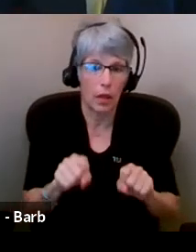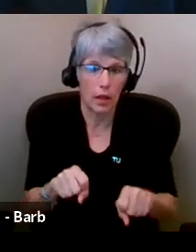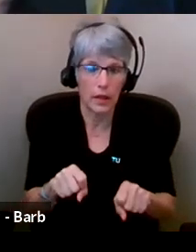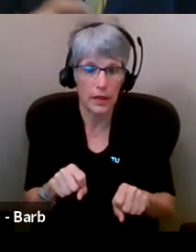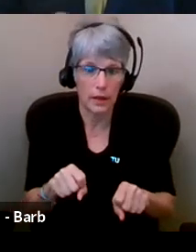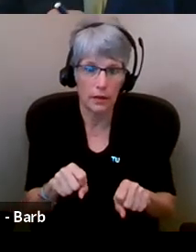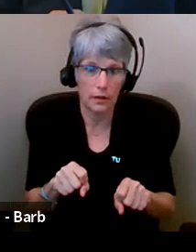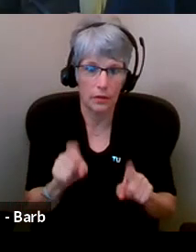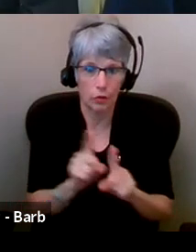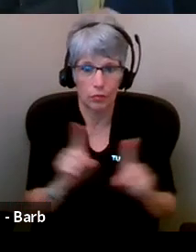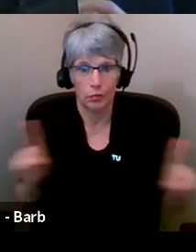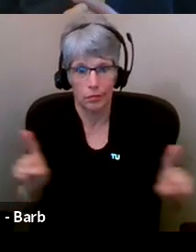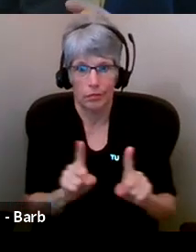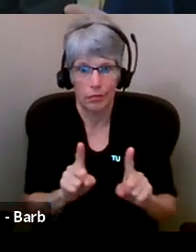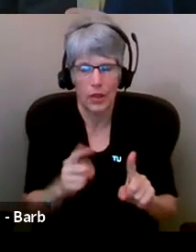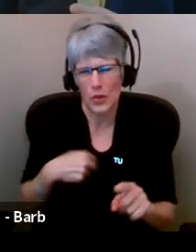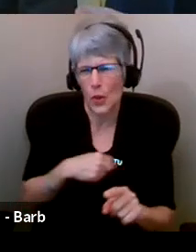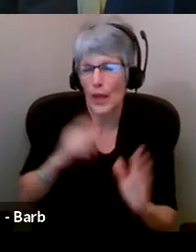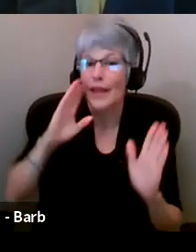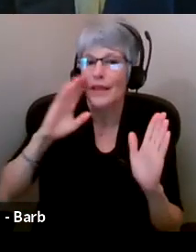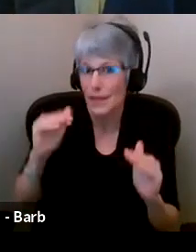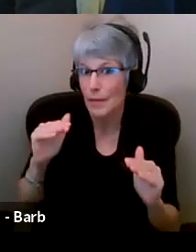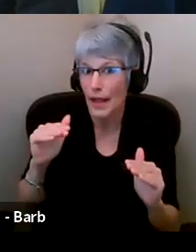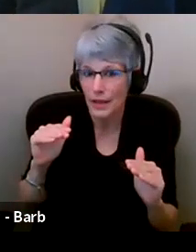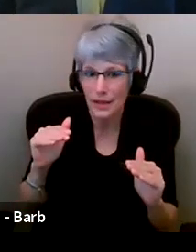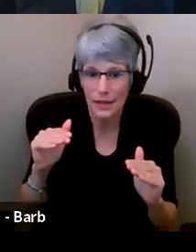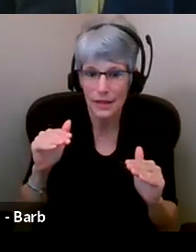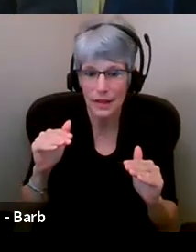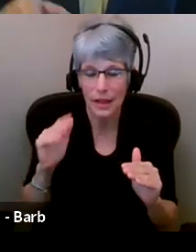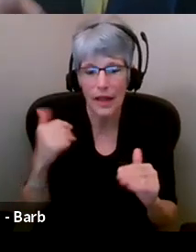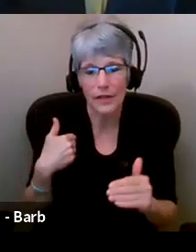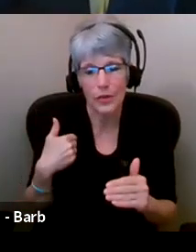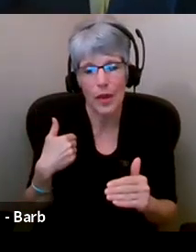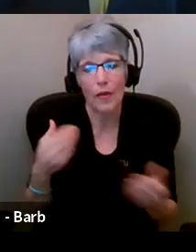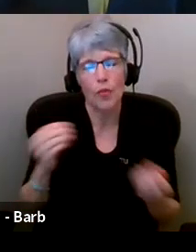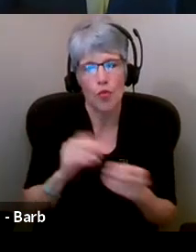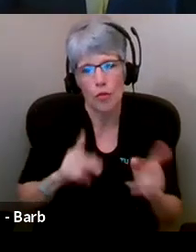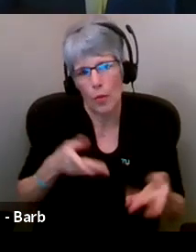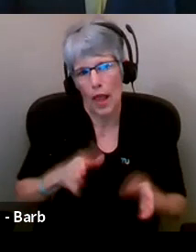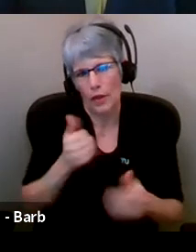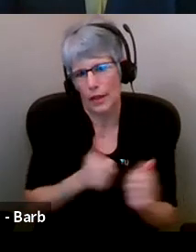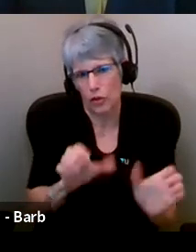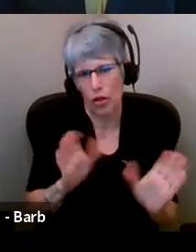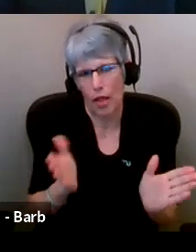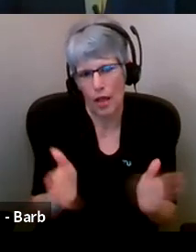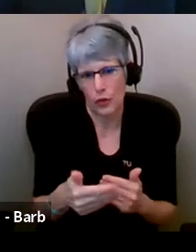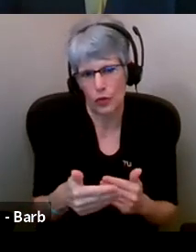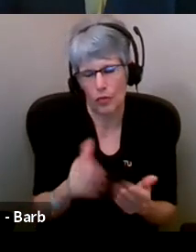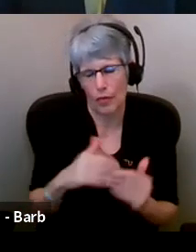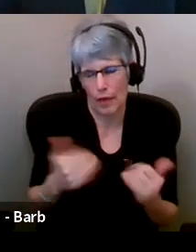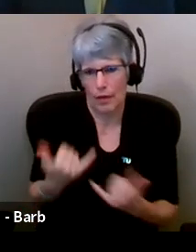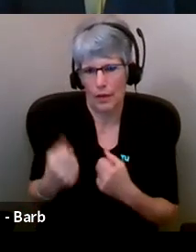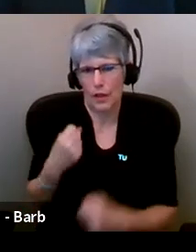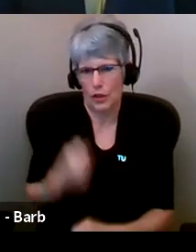spread. So we're expecting to be higher density than we were this semester in the classrooms, in the labs, in the